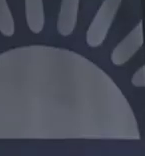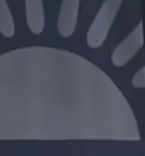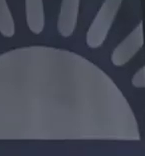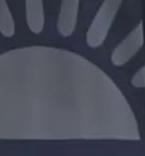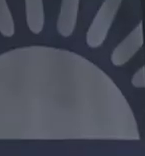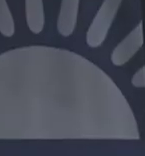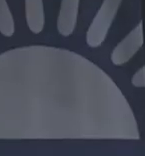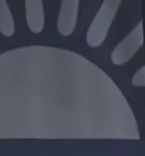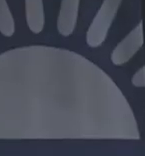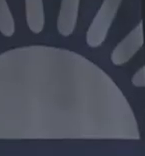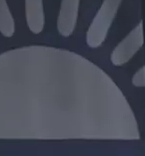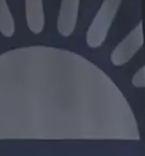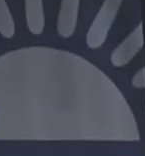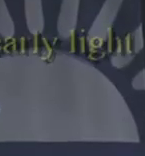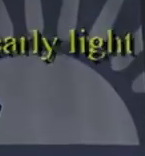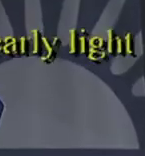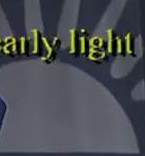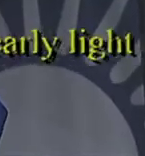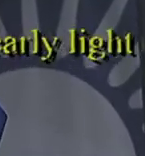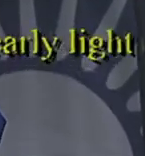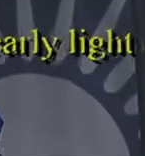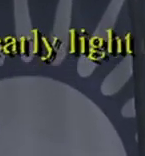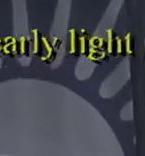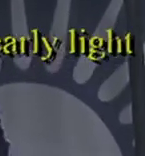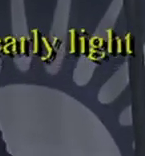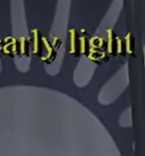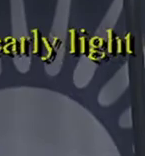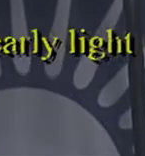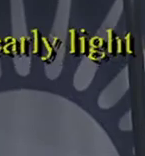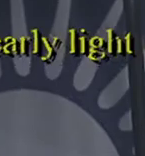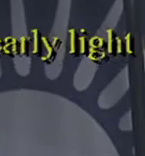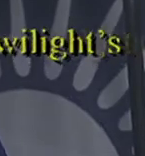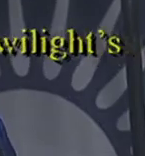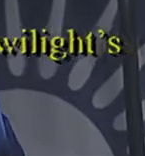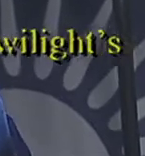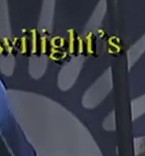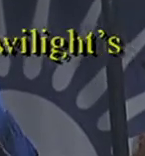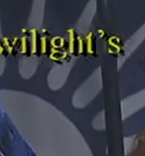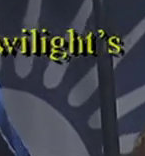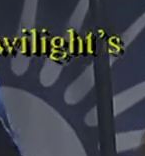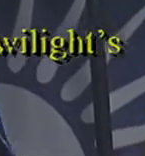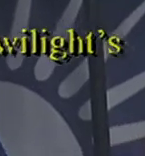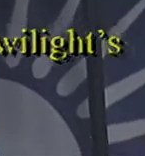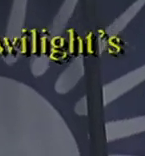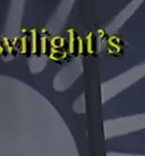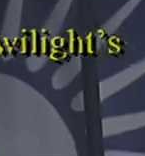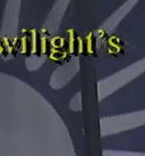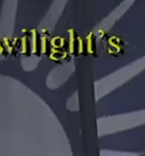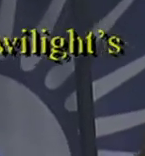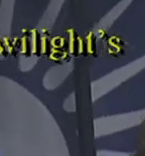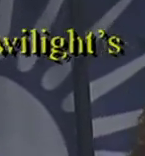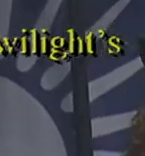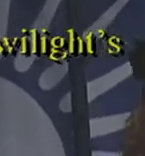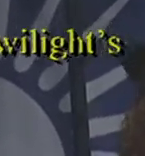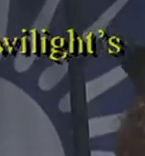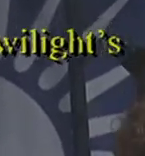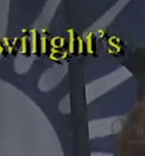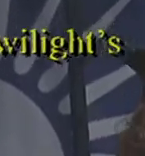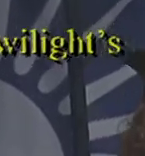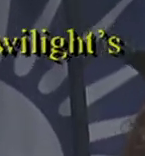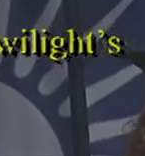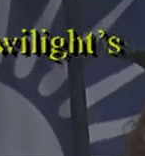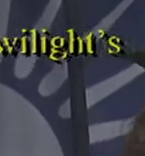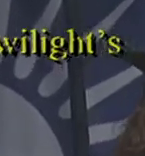Say, can you see by the dawn's early light what